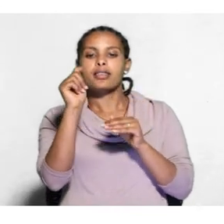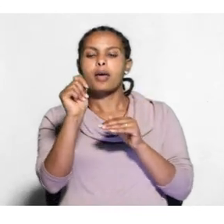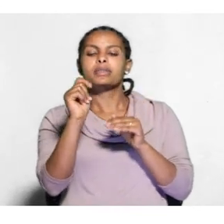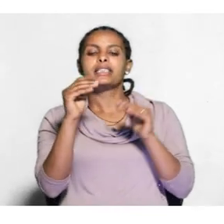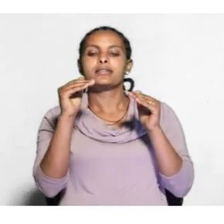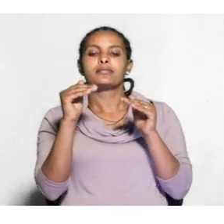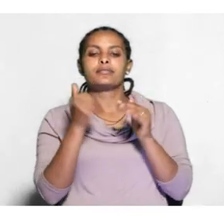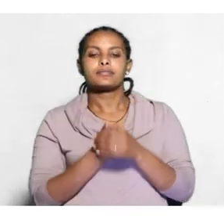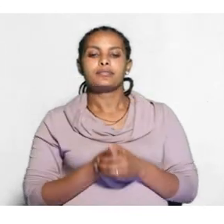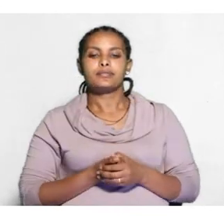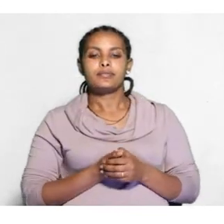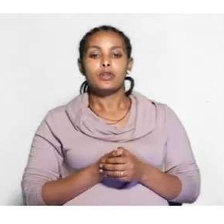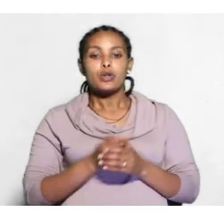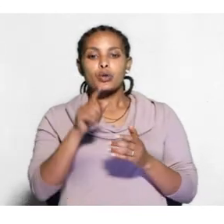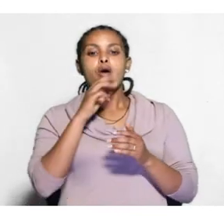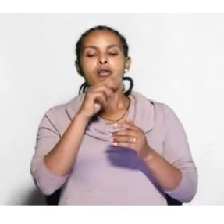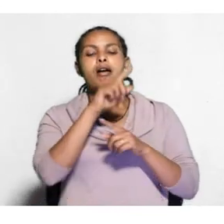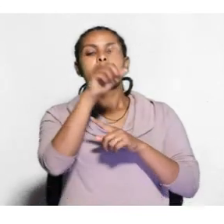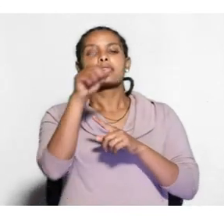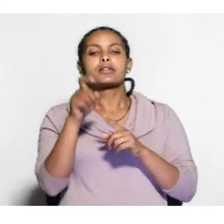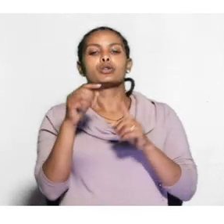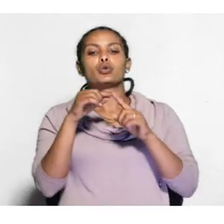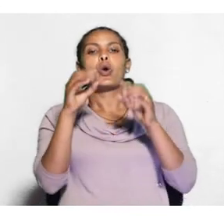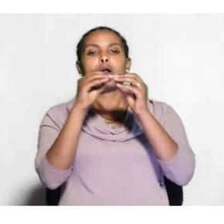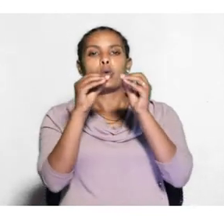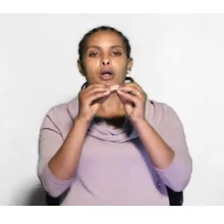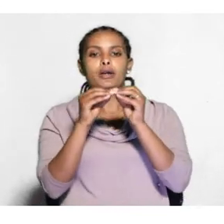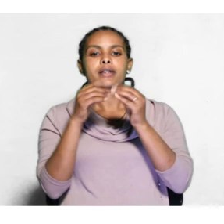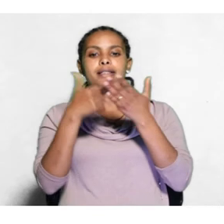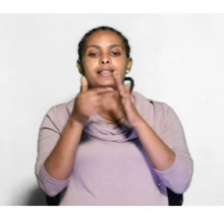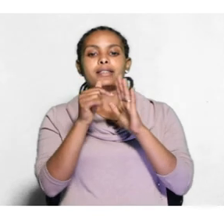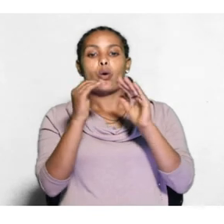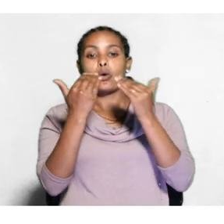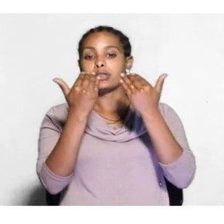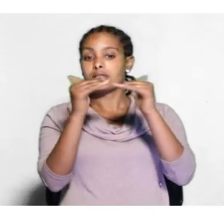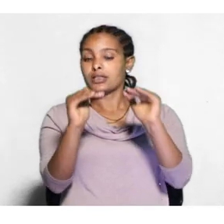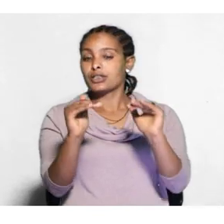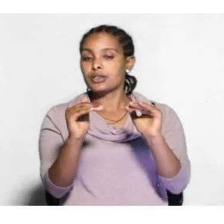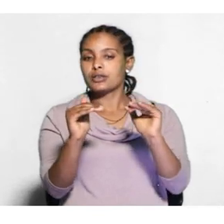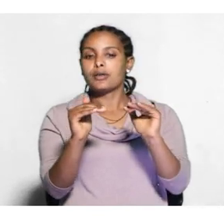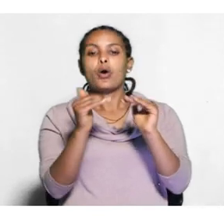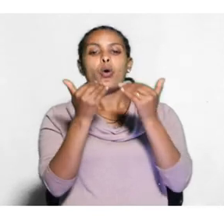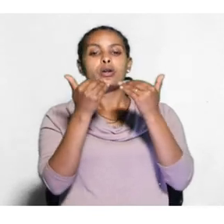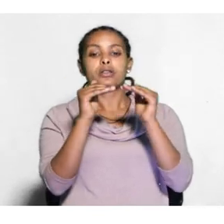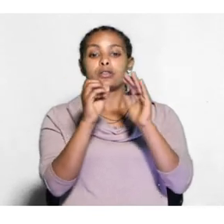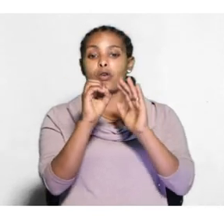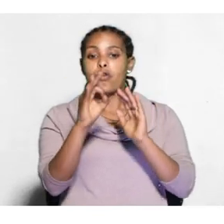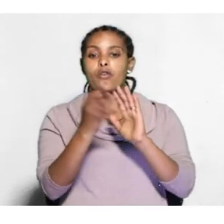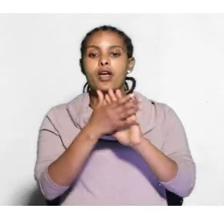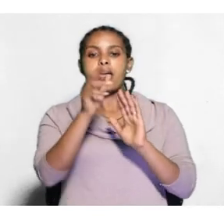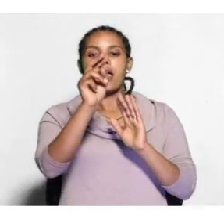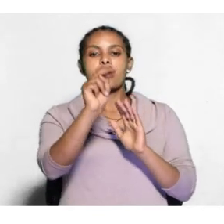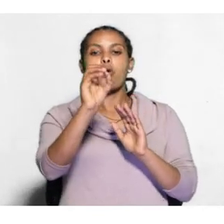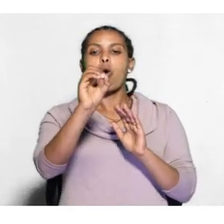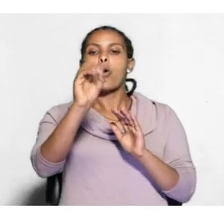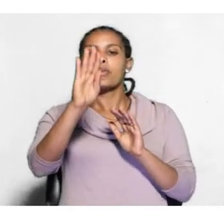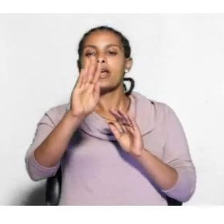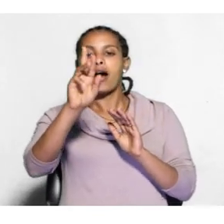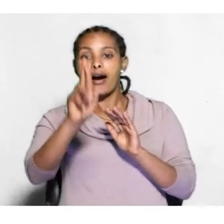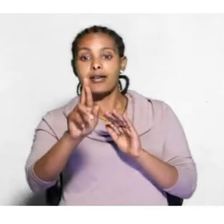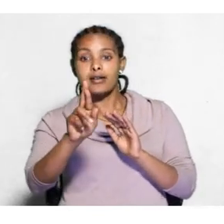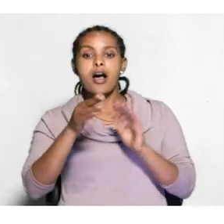t you are asked to calculate this concentration concentration of n obr